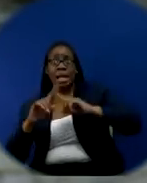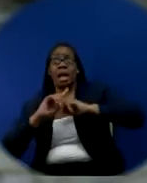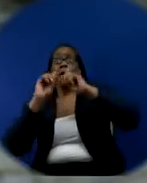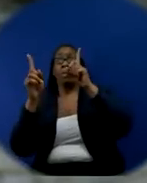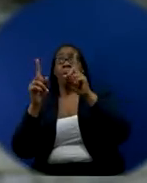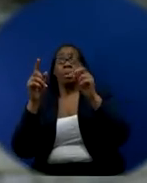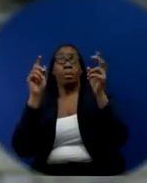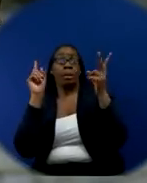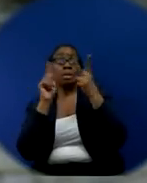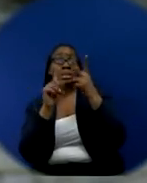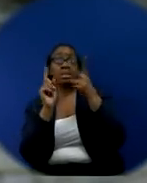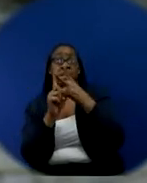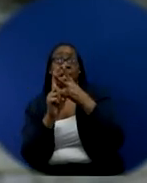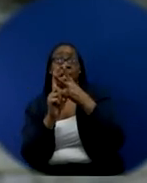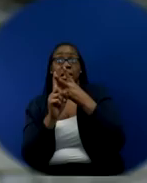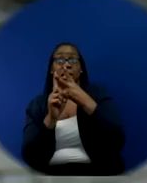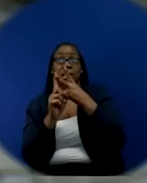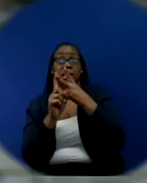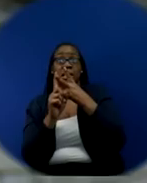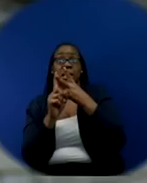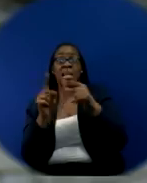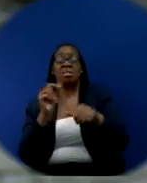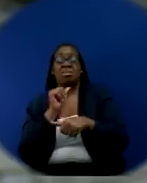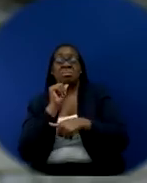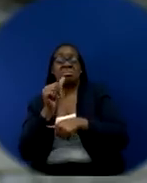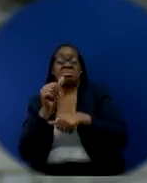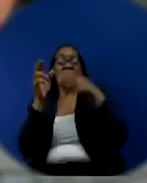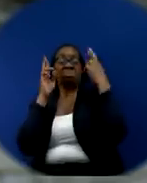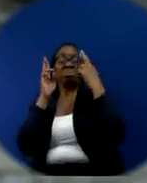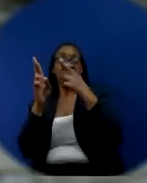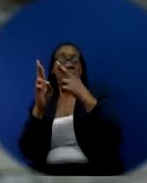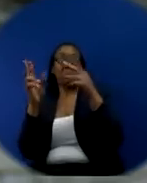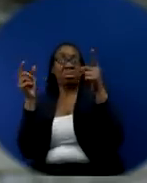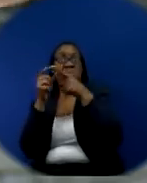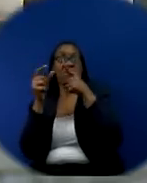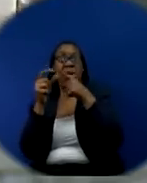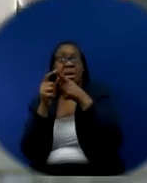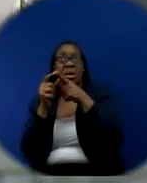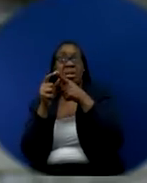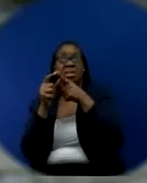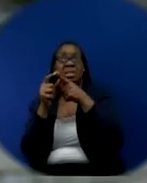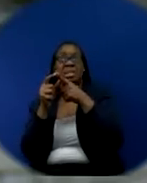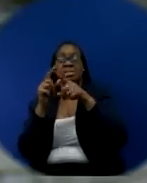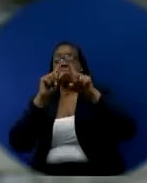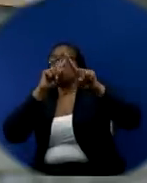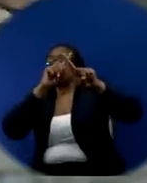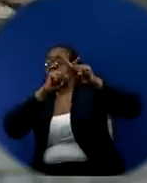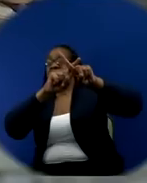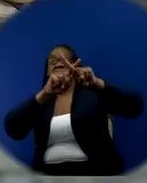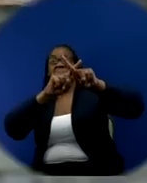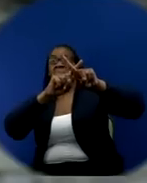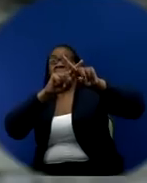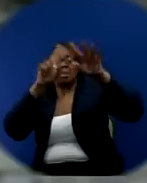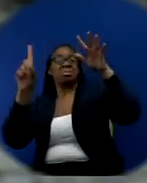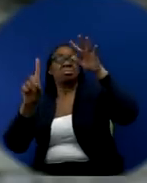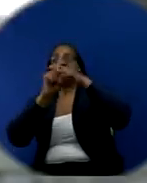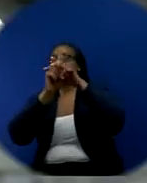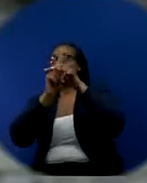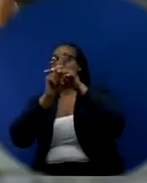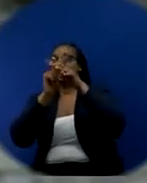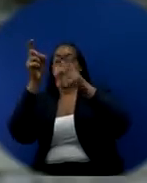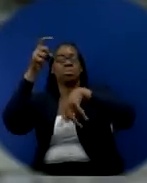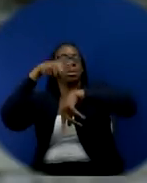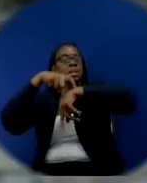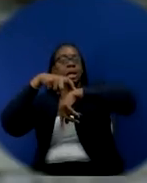the second invitation with disrespectful declinations. They decline to show up when it's